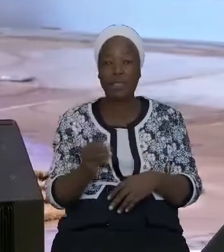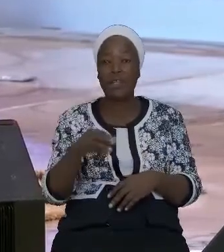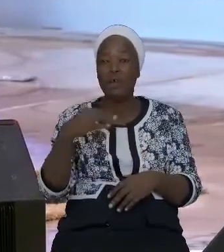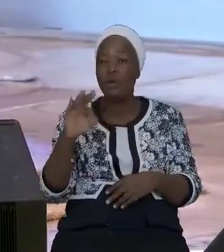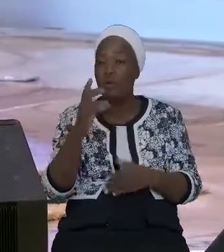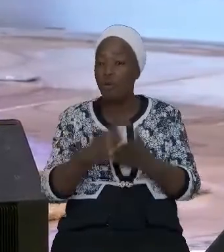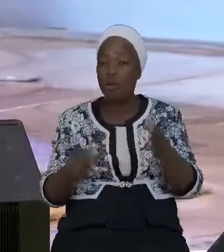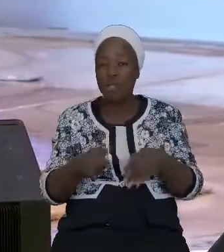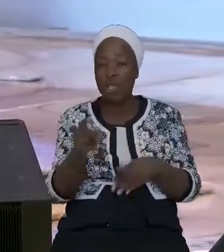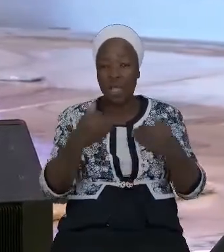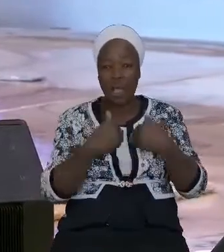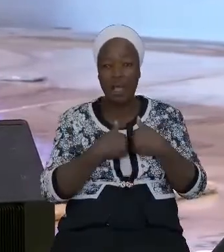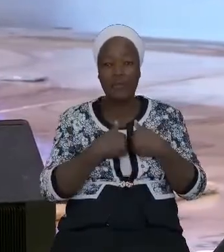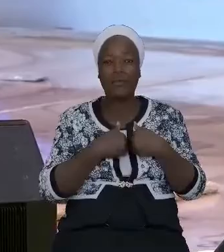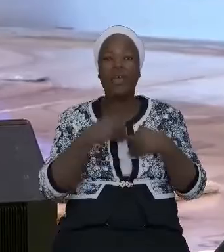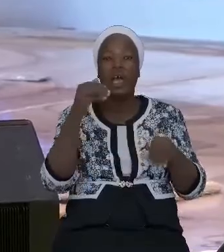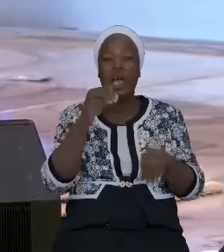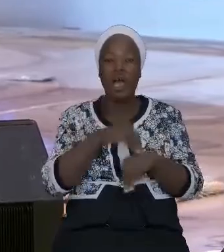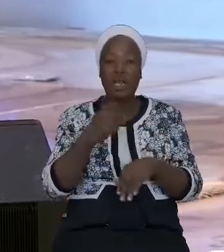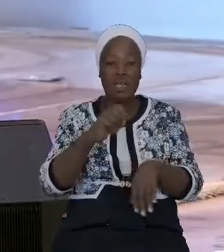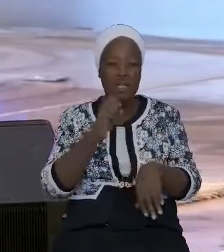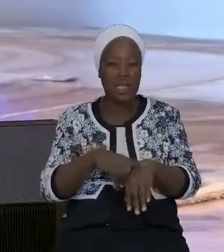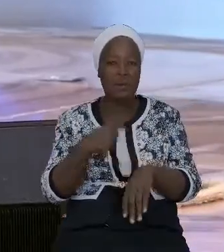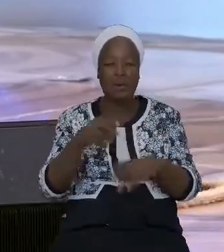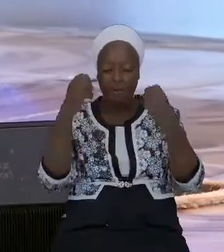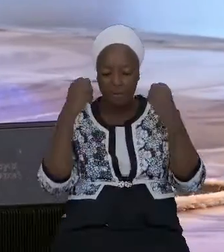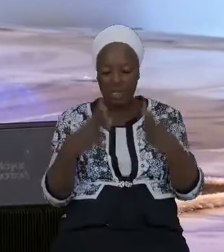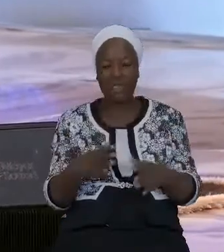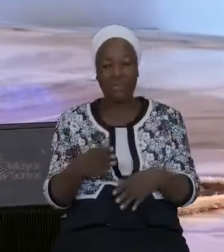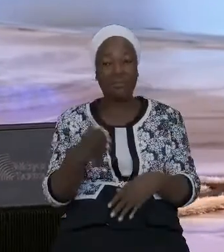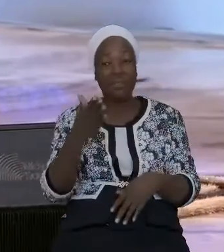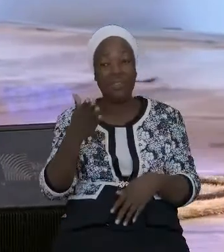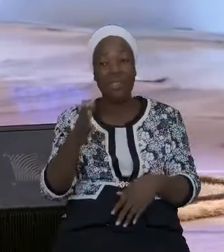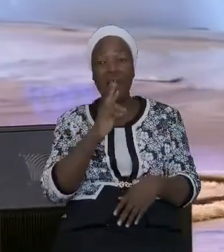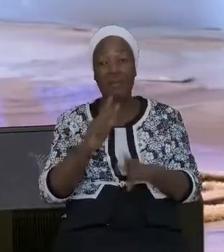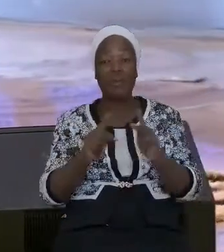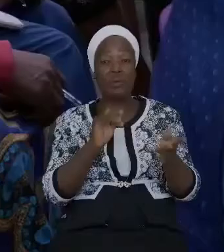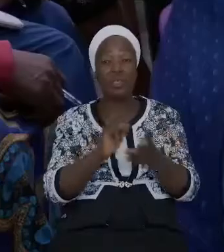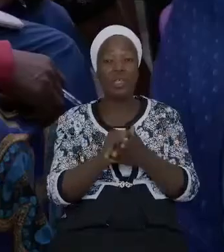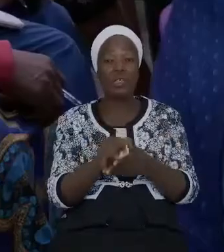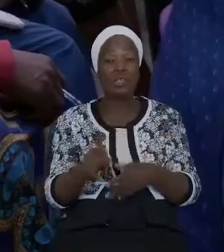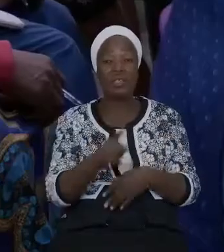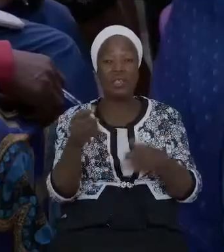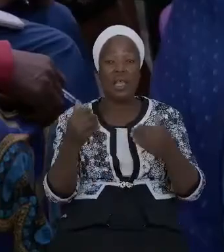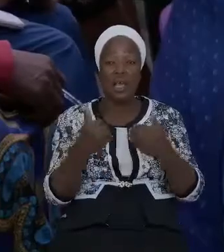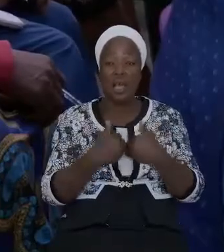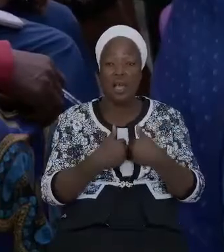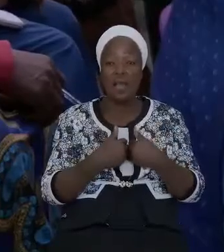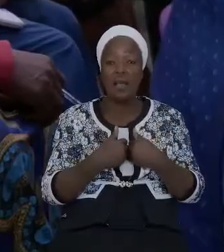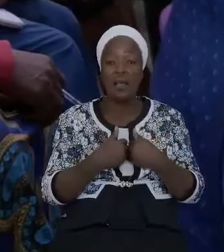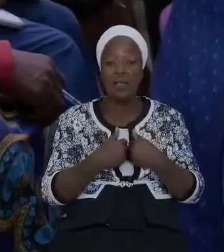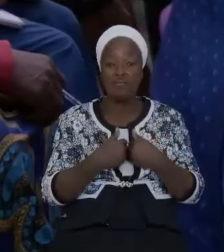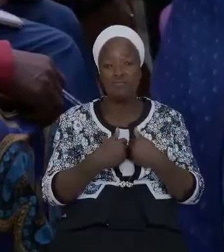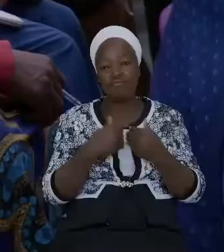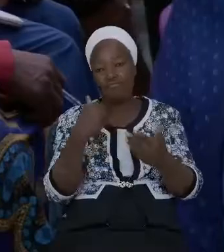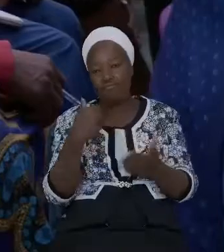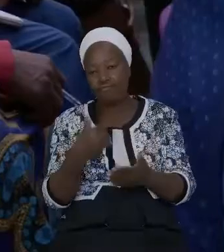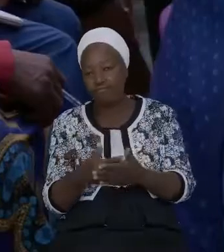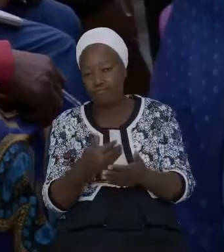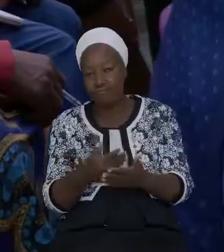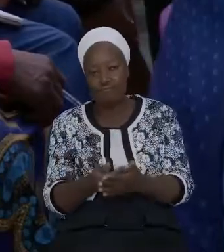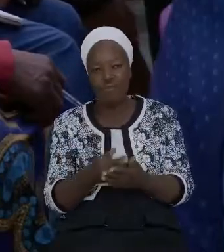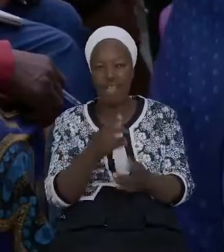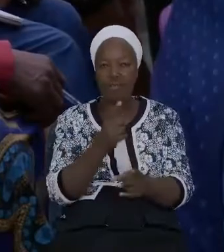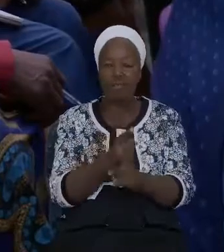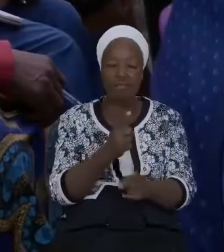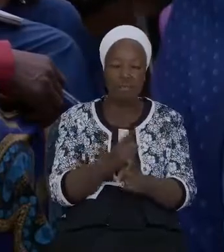the time of plenty. There are people that they get income, regular